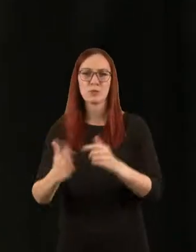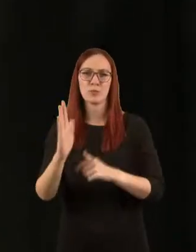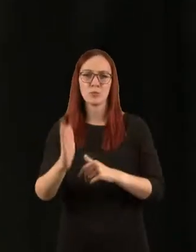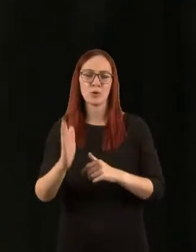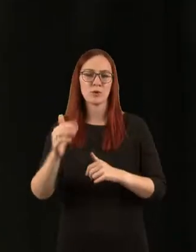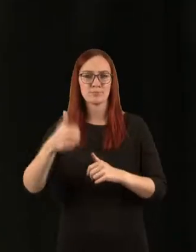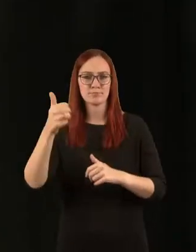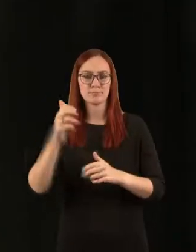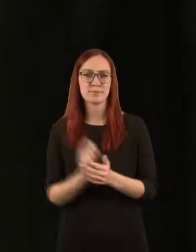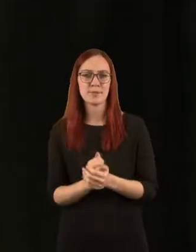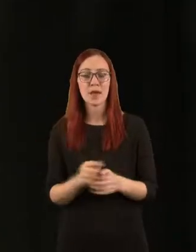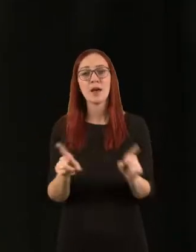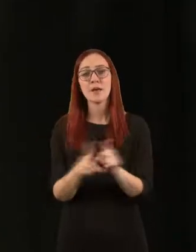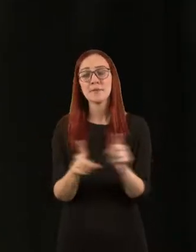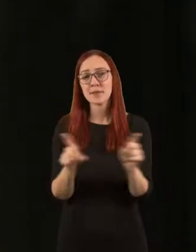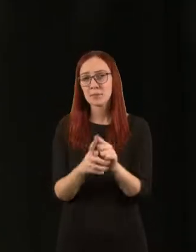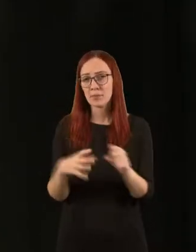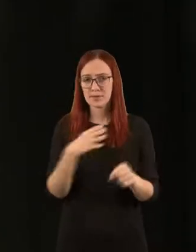mechanisms.